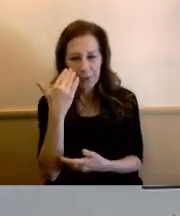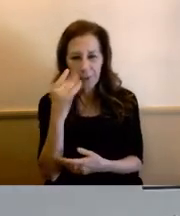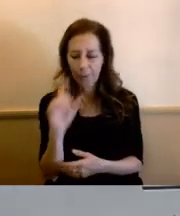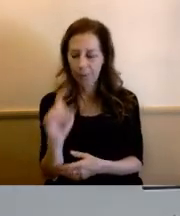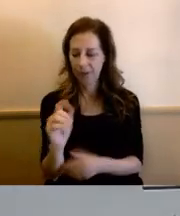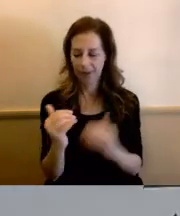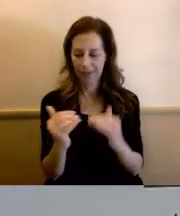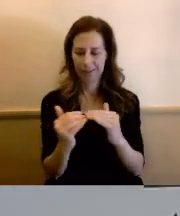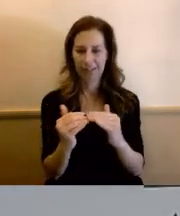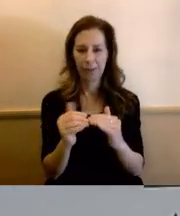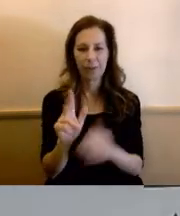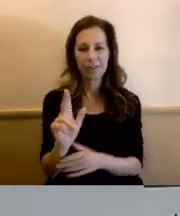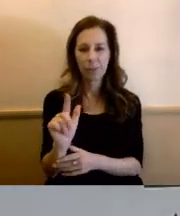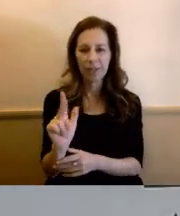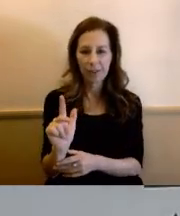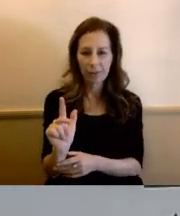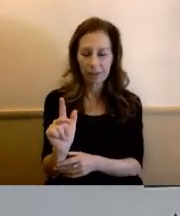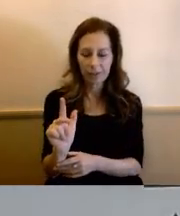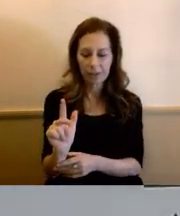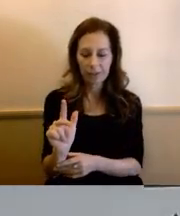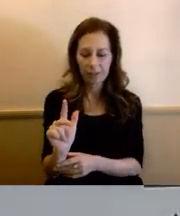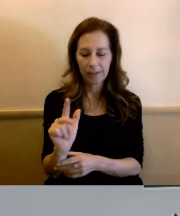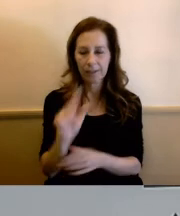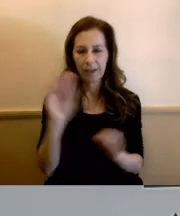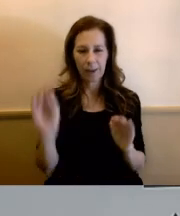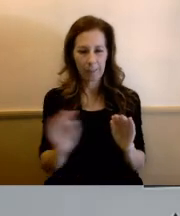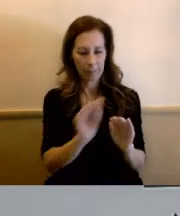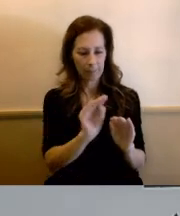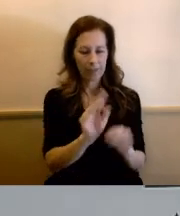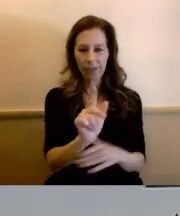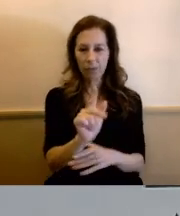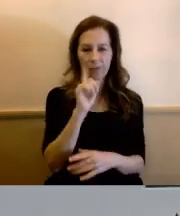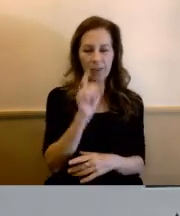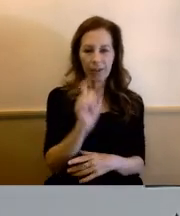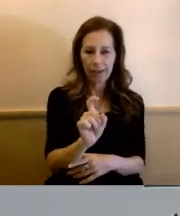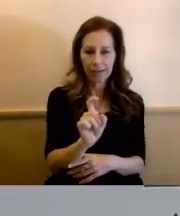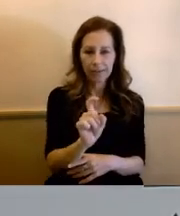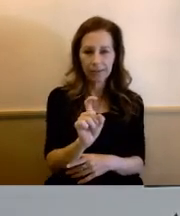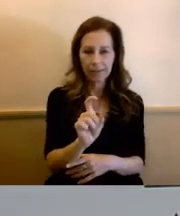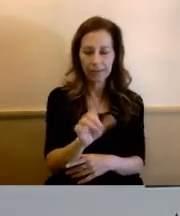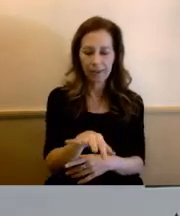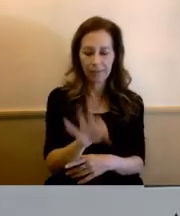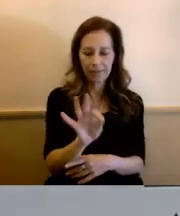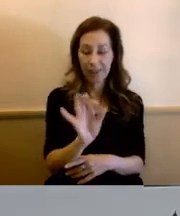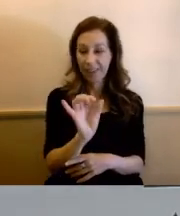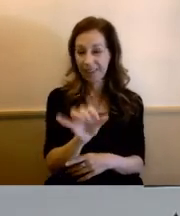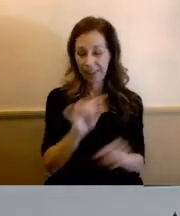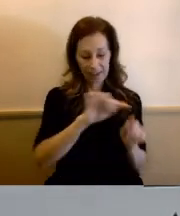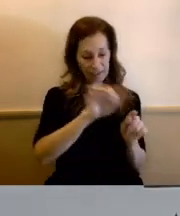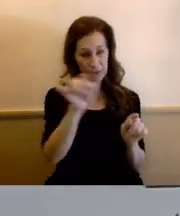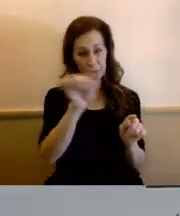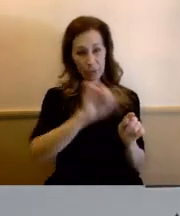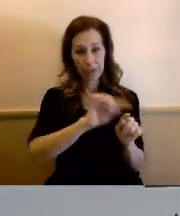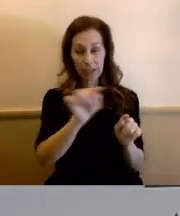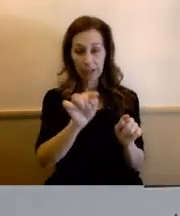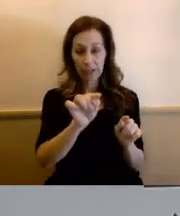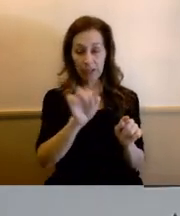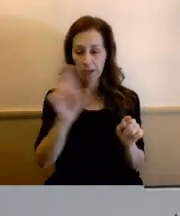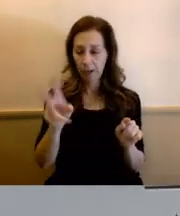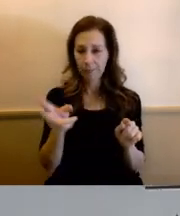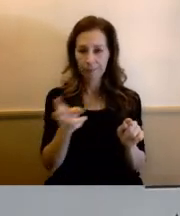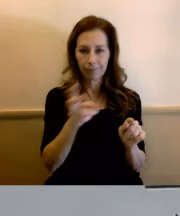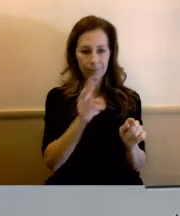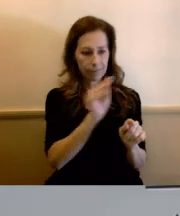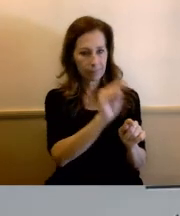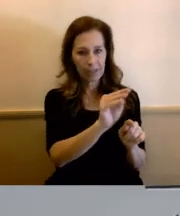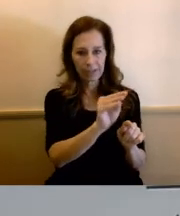23, if I plug in 23 for x here and find this degree measurement, because once I plug it in, I'm going to have the degree